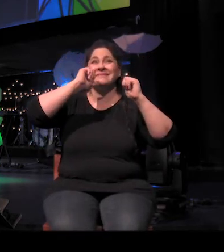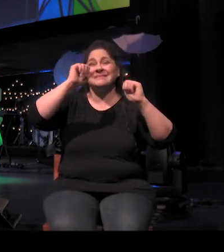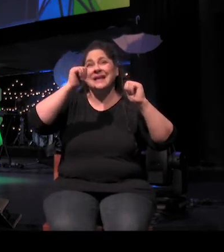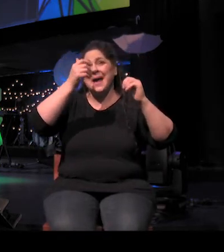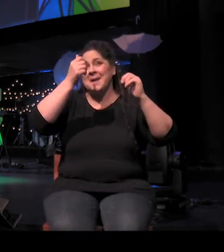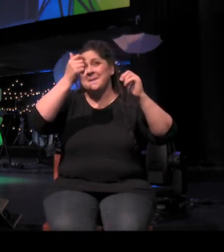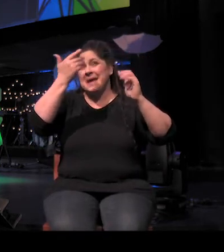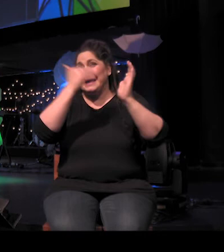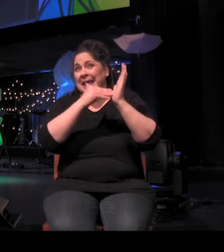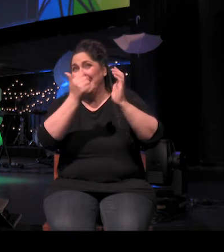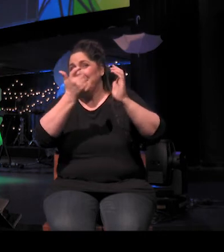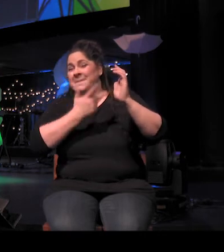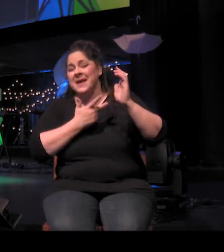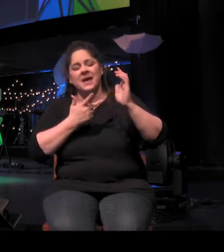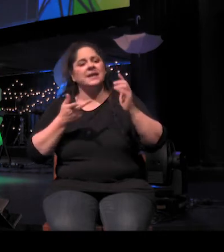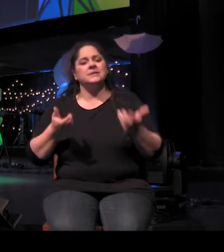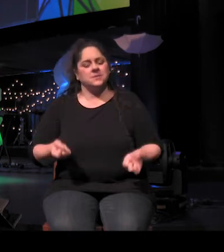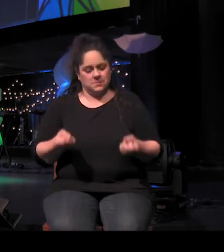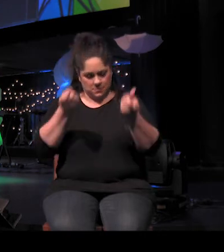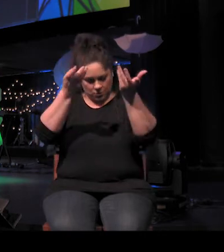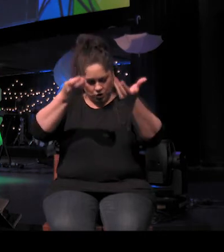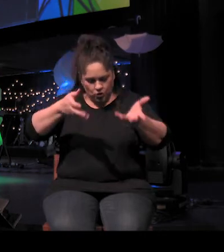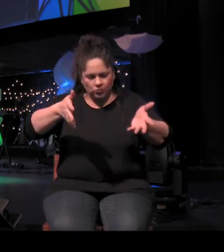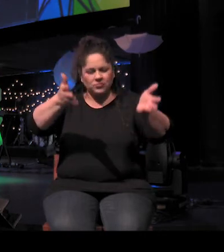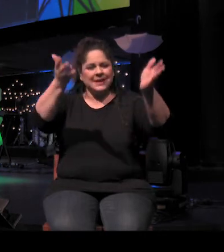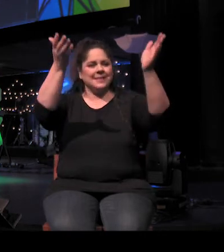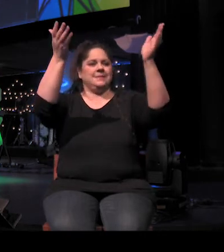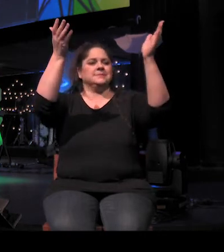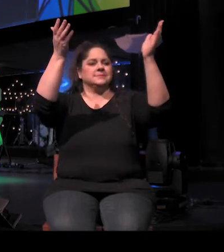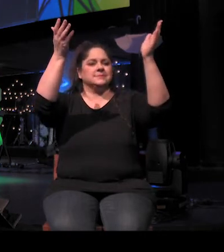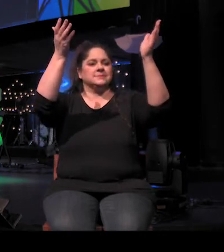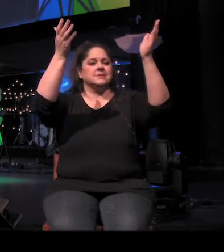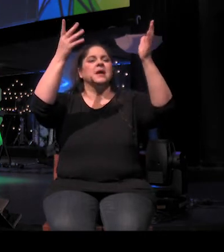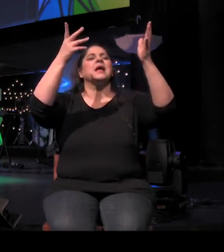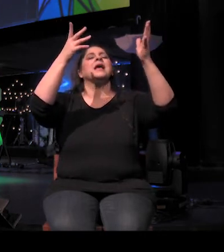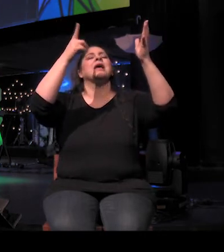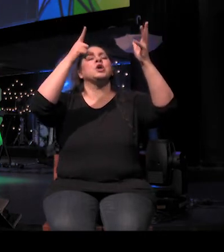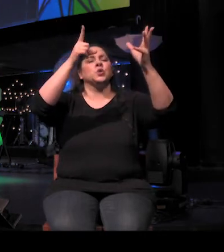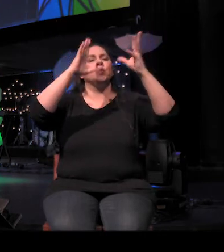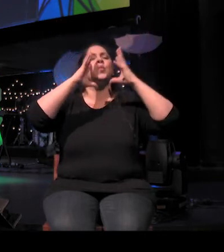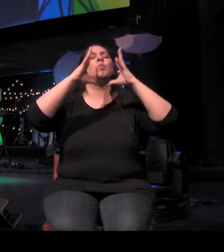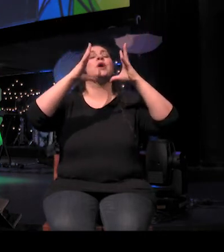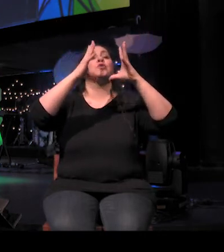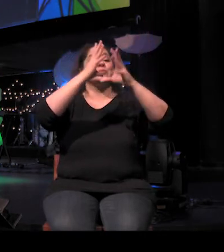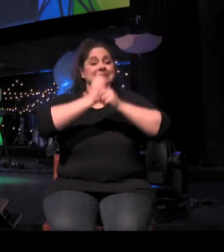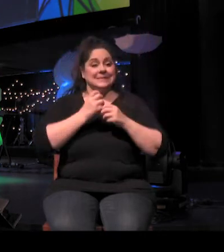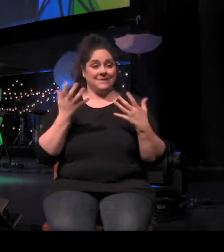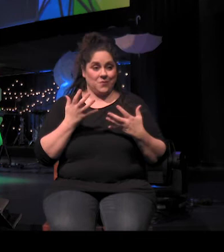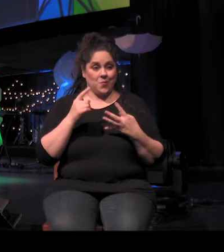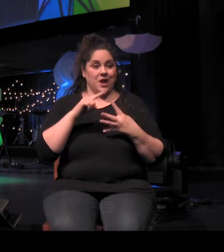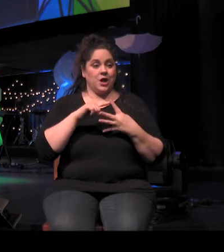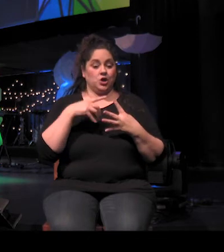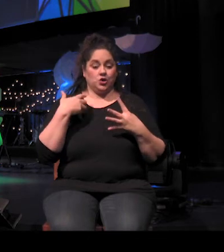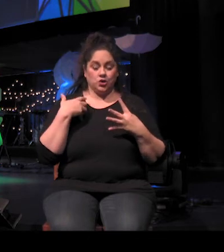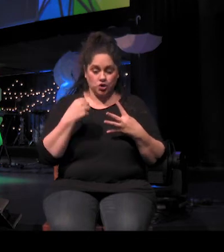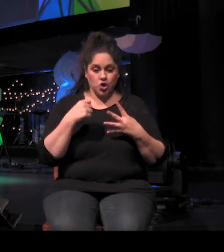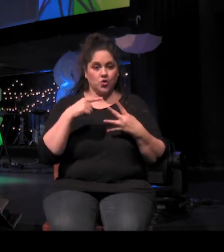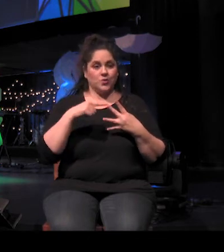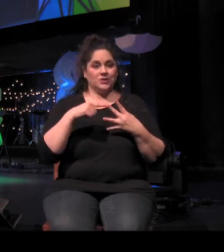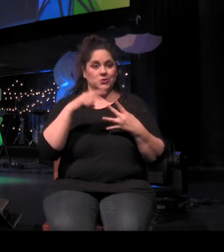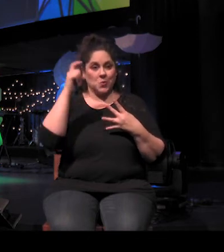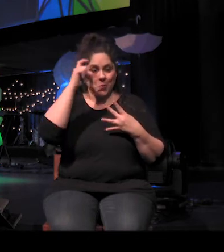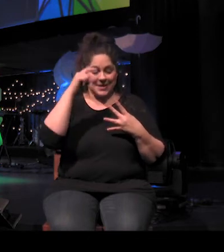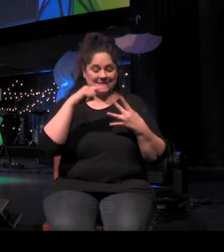that anxiety to God. Let him take care of it and receive courage, wisdom, strength,